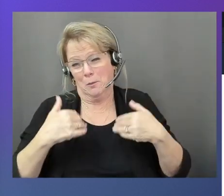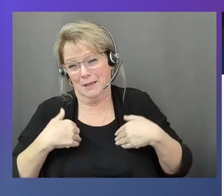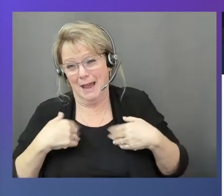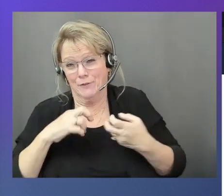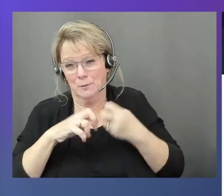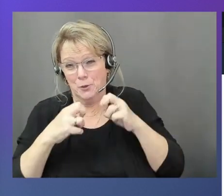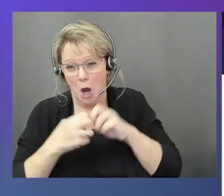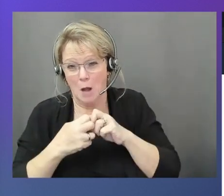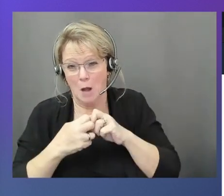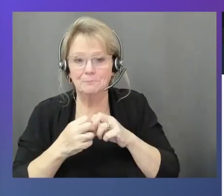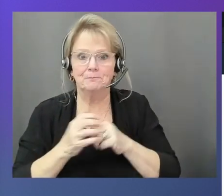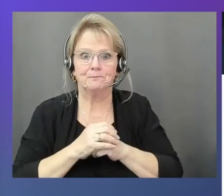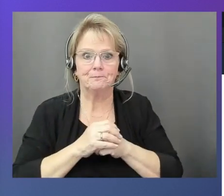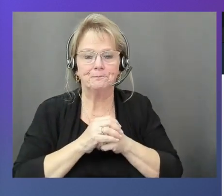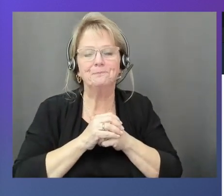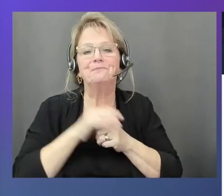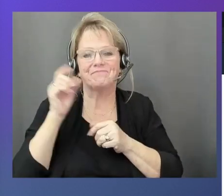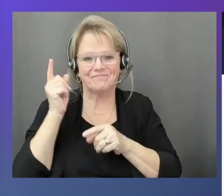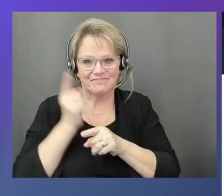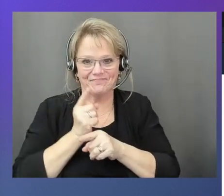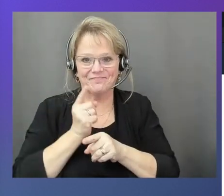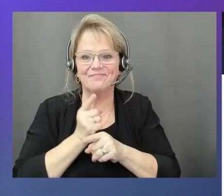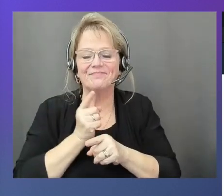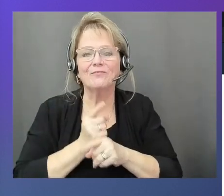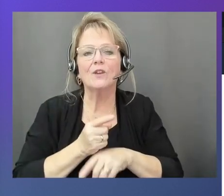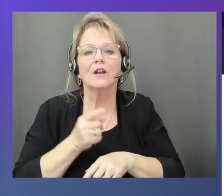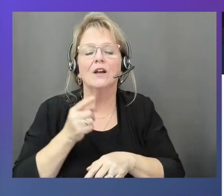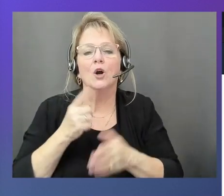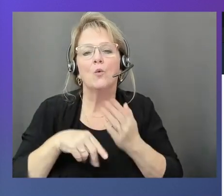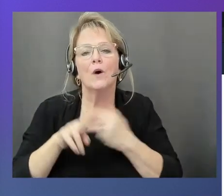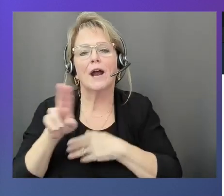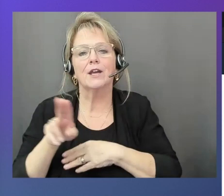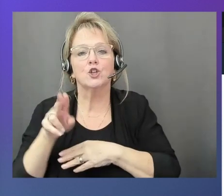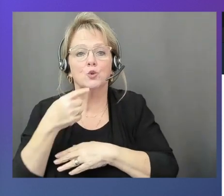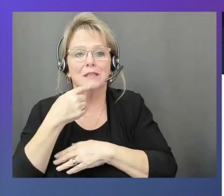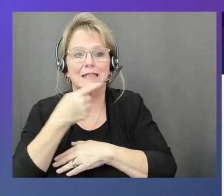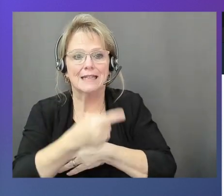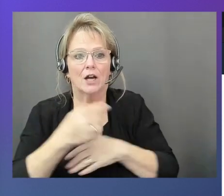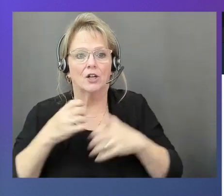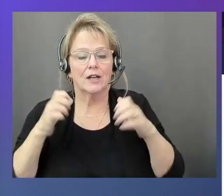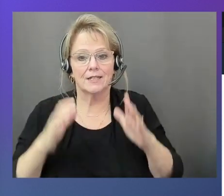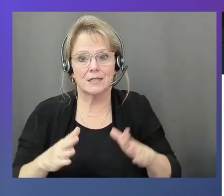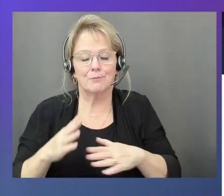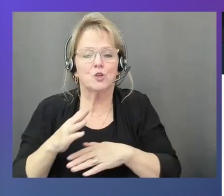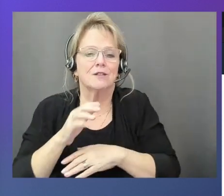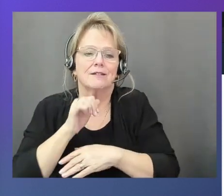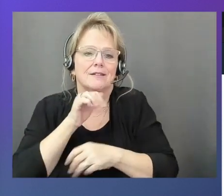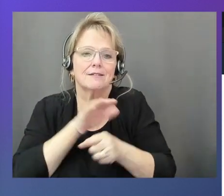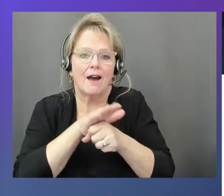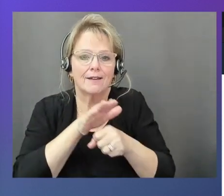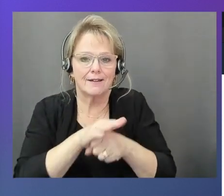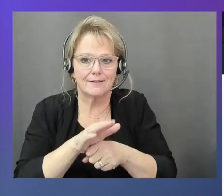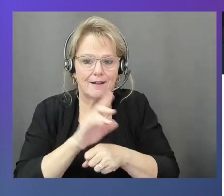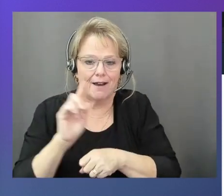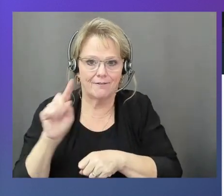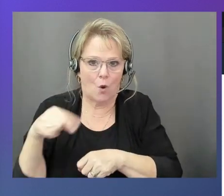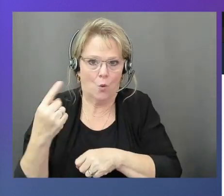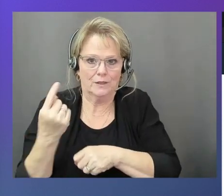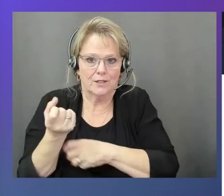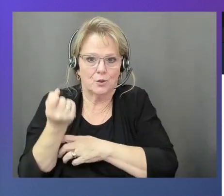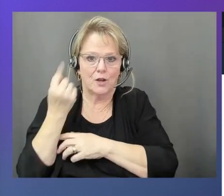That's right. And like what I usually tell customers is, it's not enough just to understand